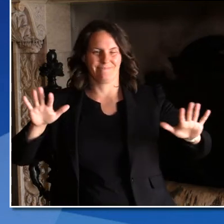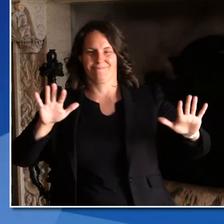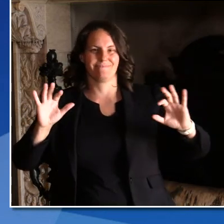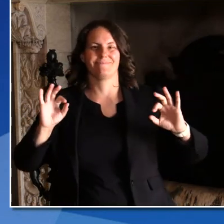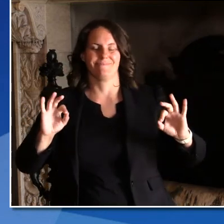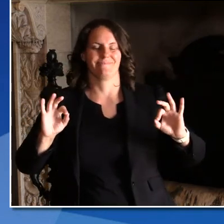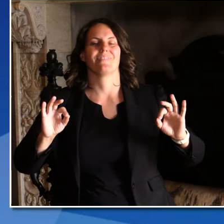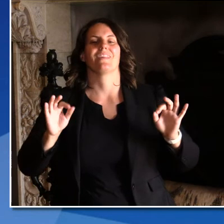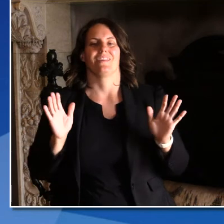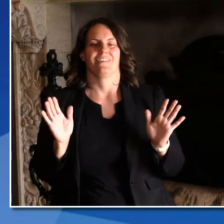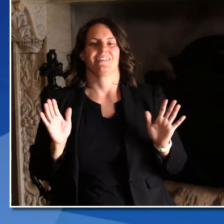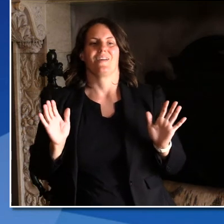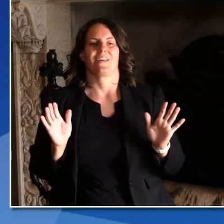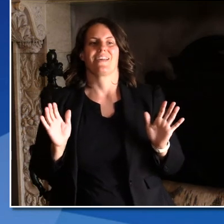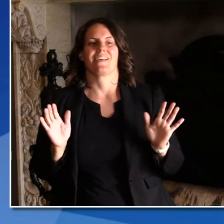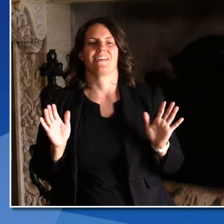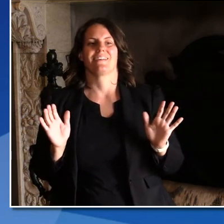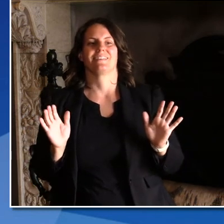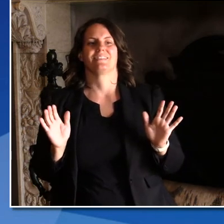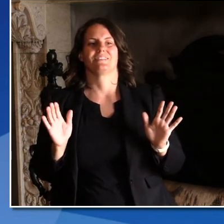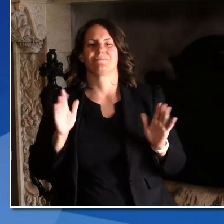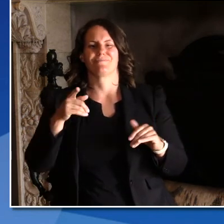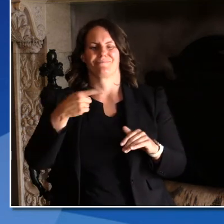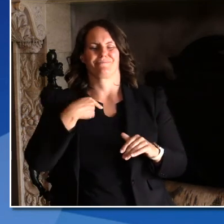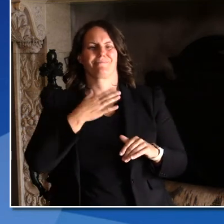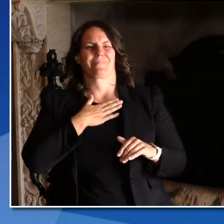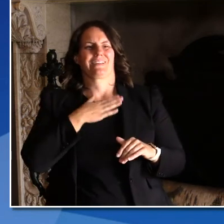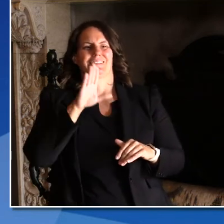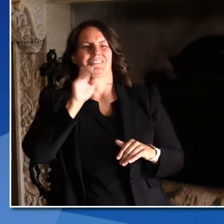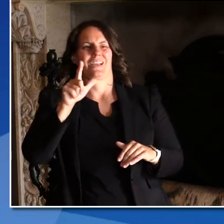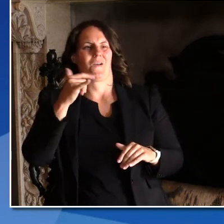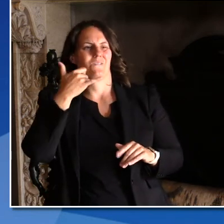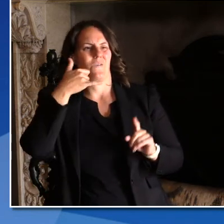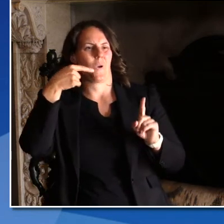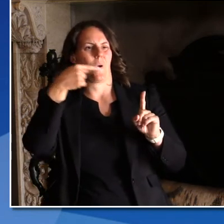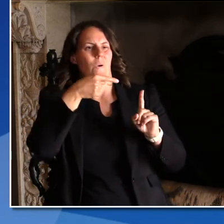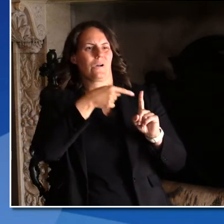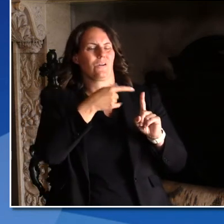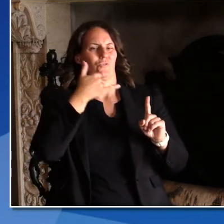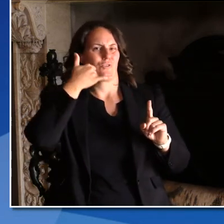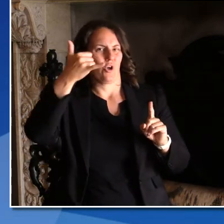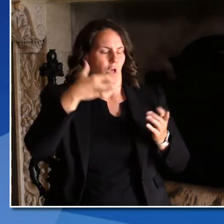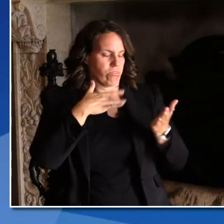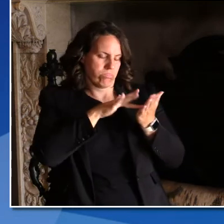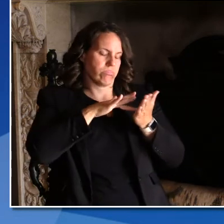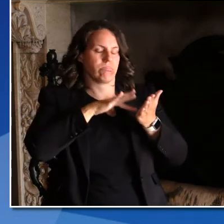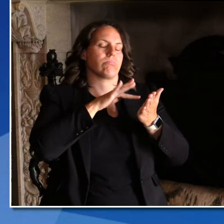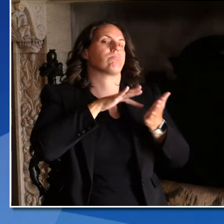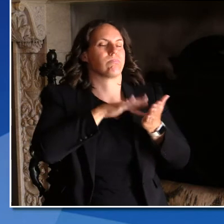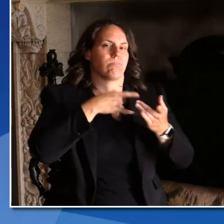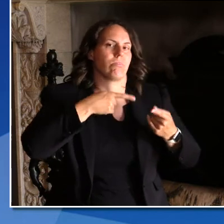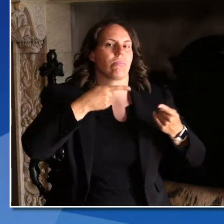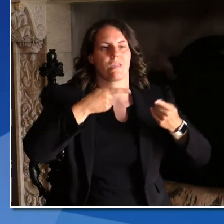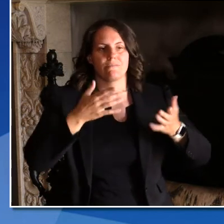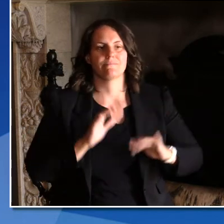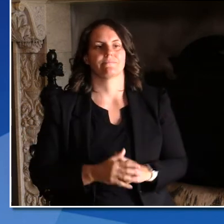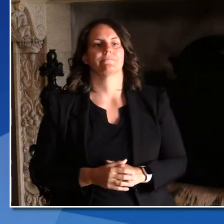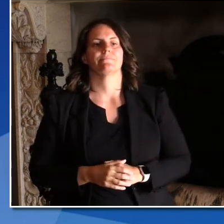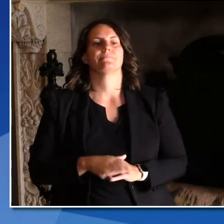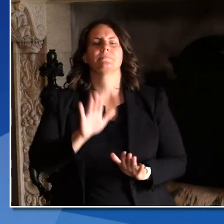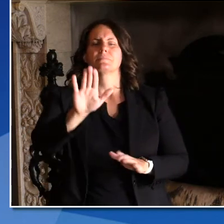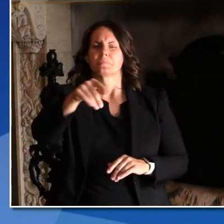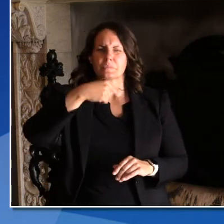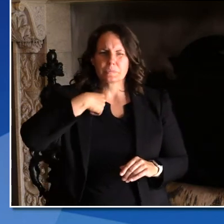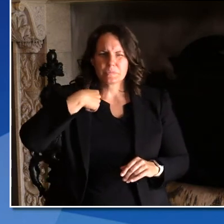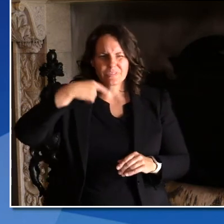I use my cell phone. I don't mute my cell phone, so I have to call in on a line. I'm a little confused about how the